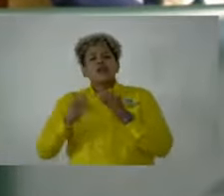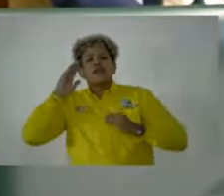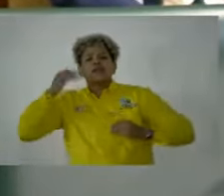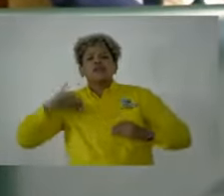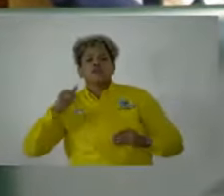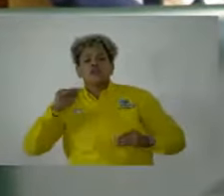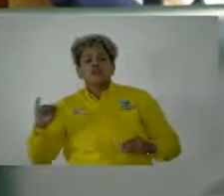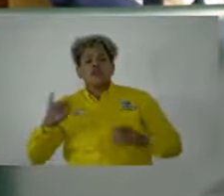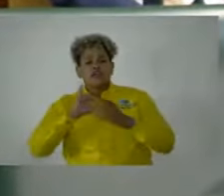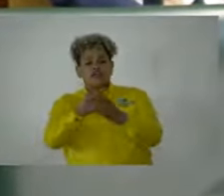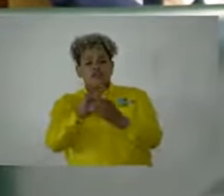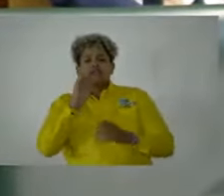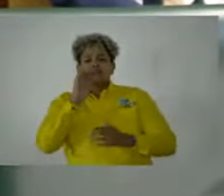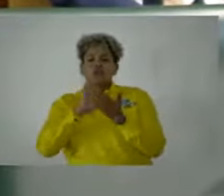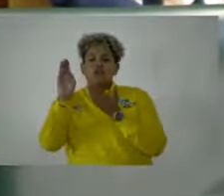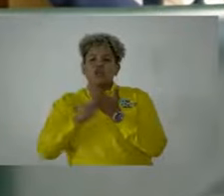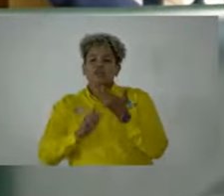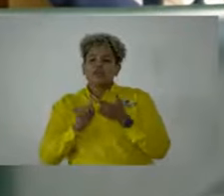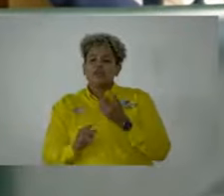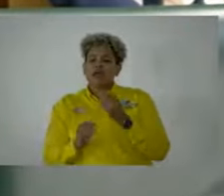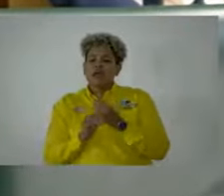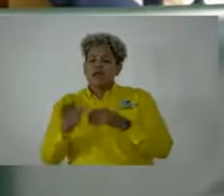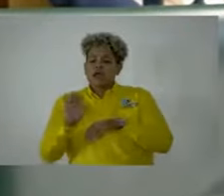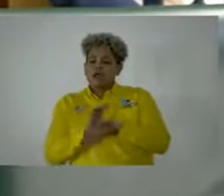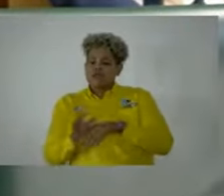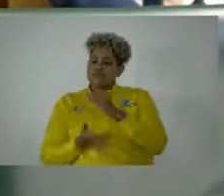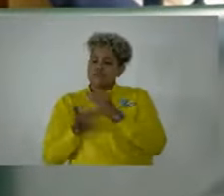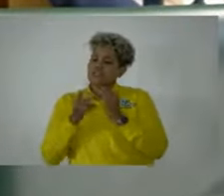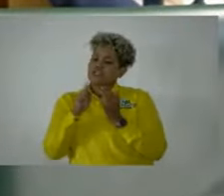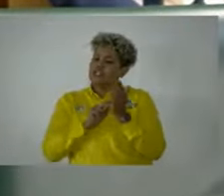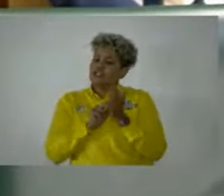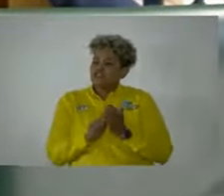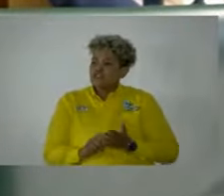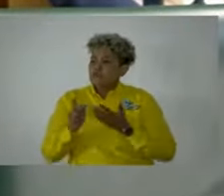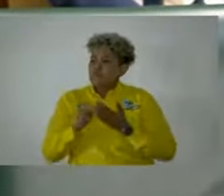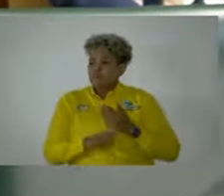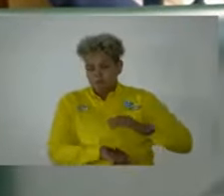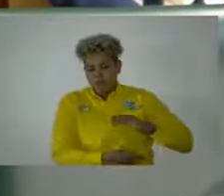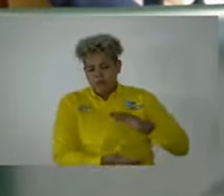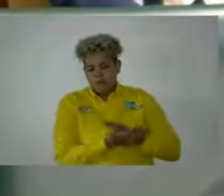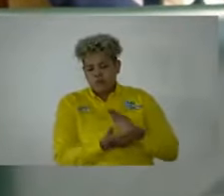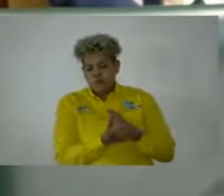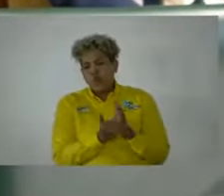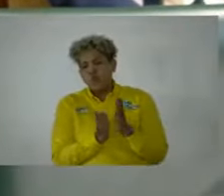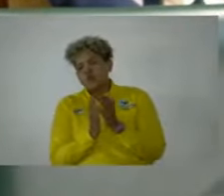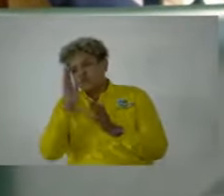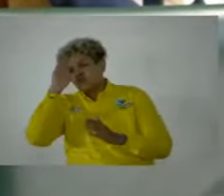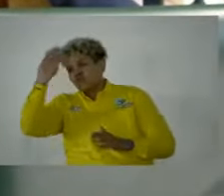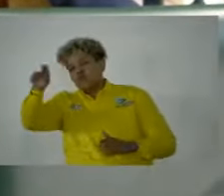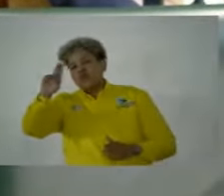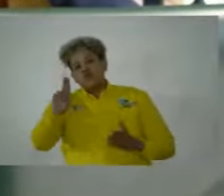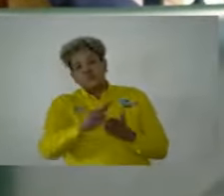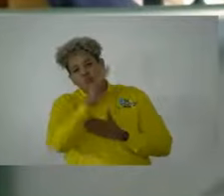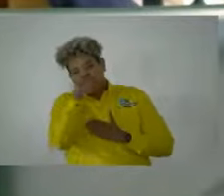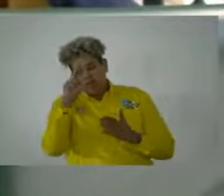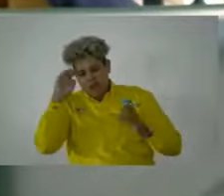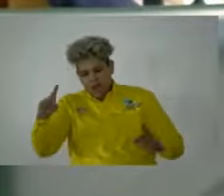an AI-related curriculum and digital literacy programs from primary school through to tertiary education.